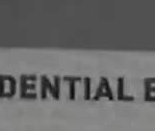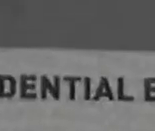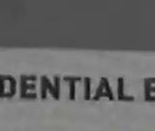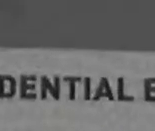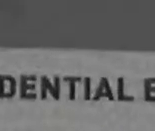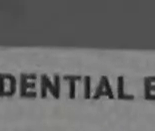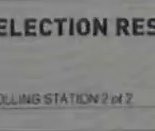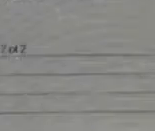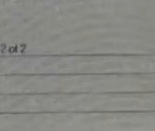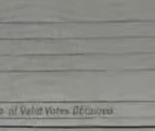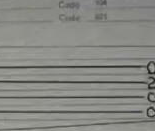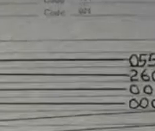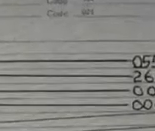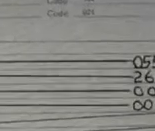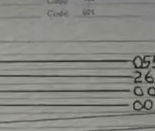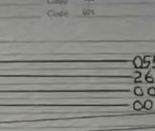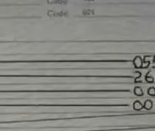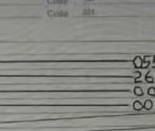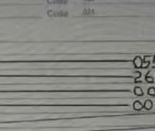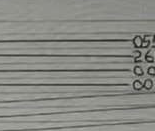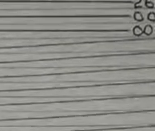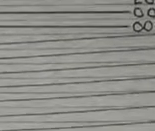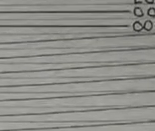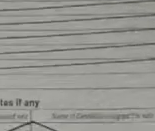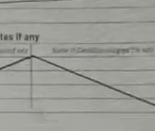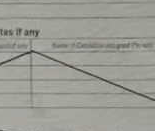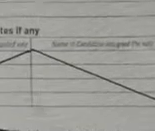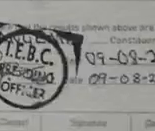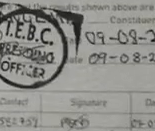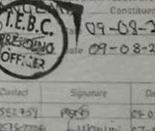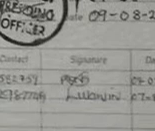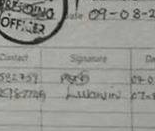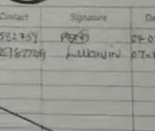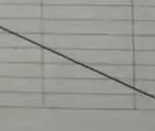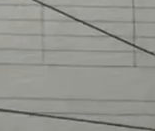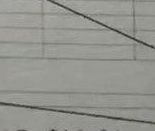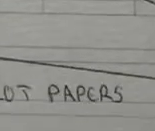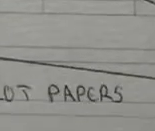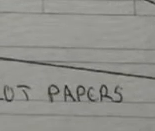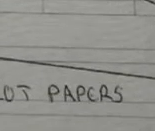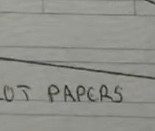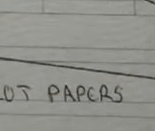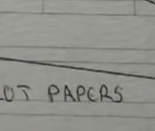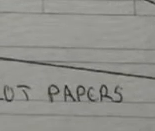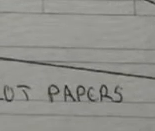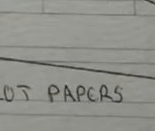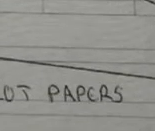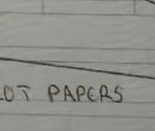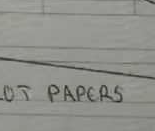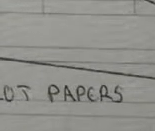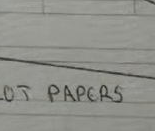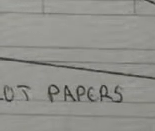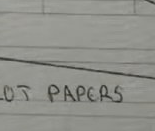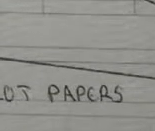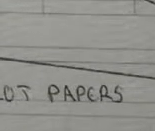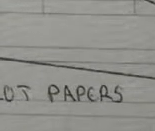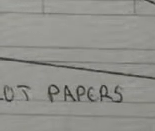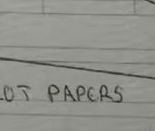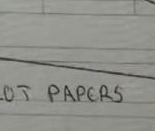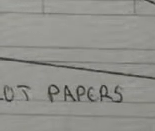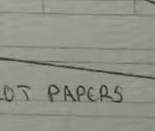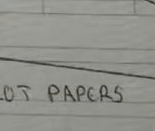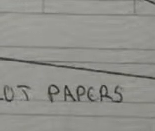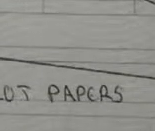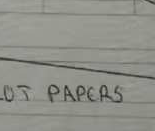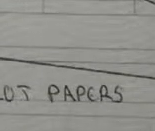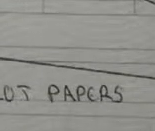My lords and my ladies, we have downloaded a Form 34A from the IEBC portal. And I'd